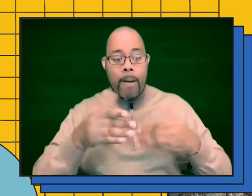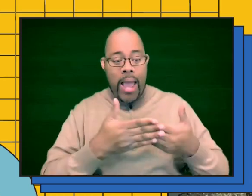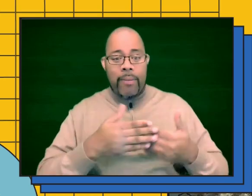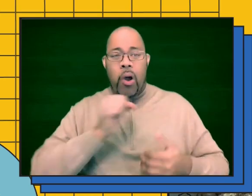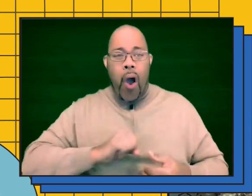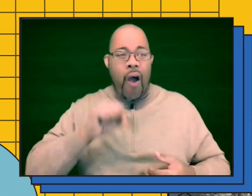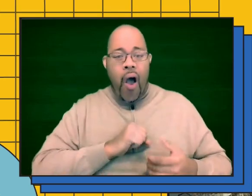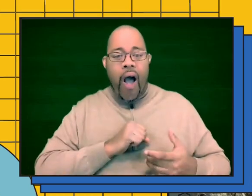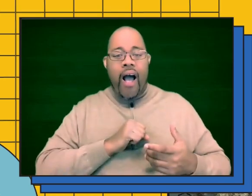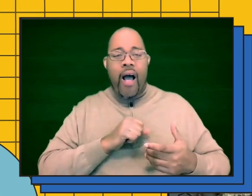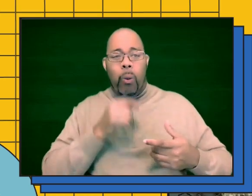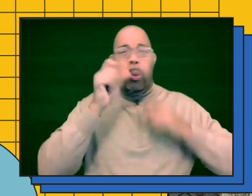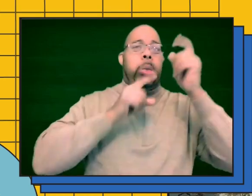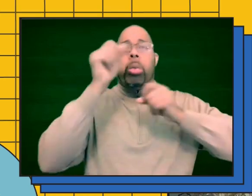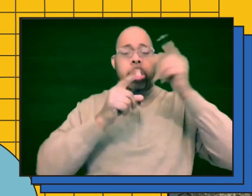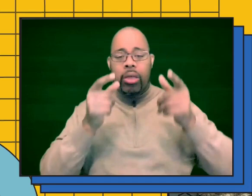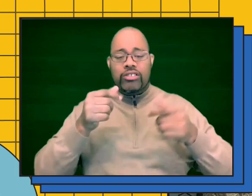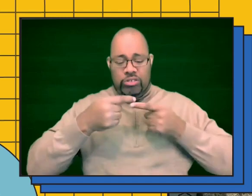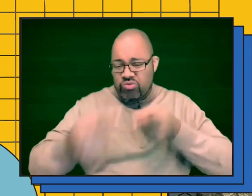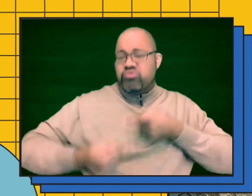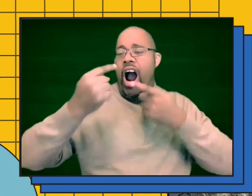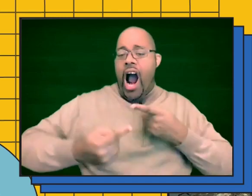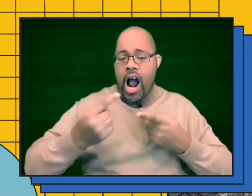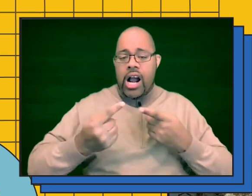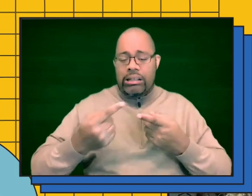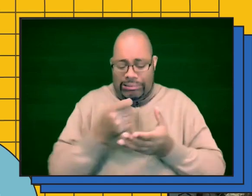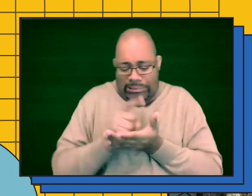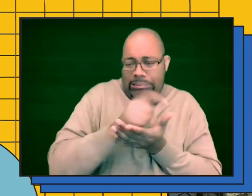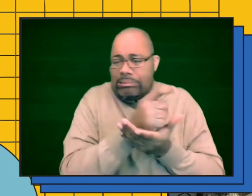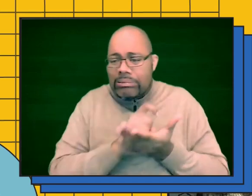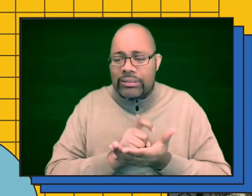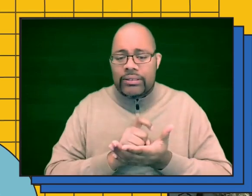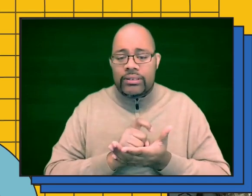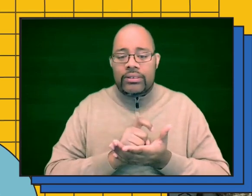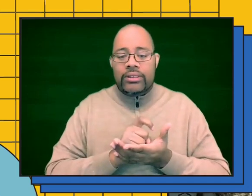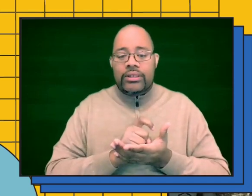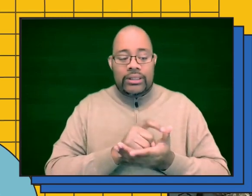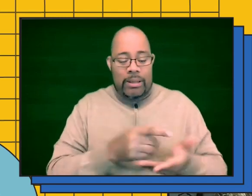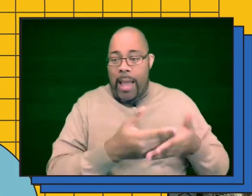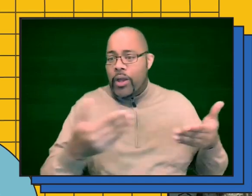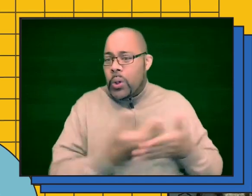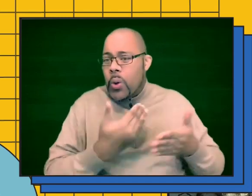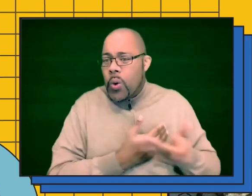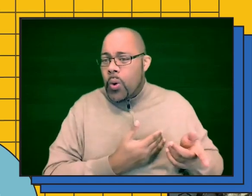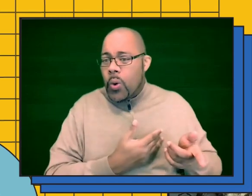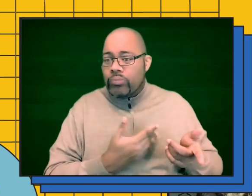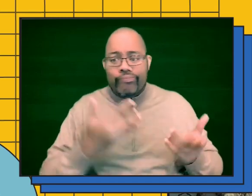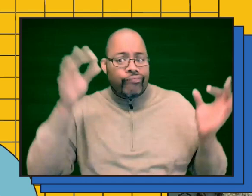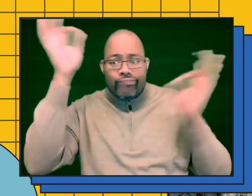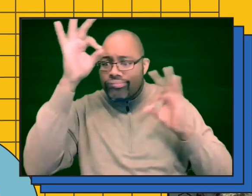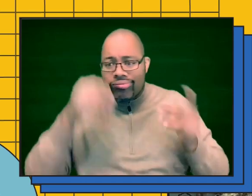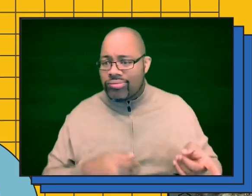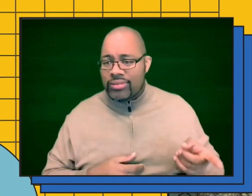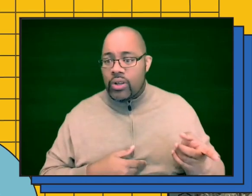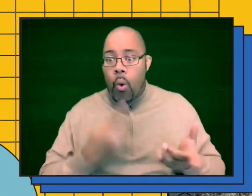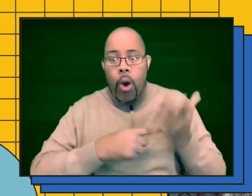the water while the baby coughs and sputters and struggles and squirms. She is new here. She does